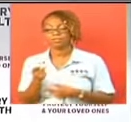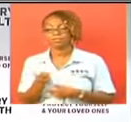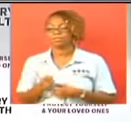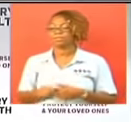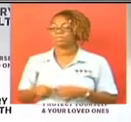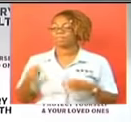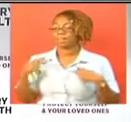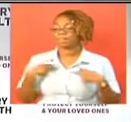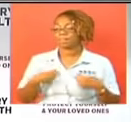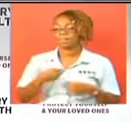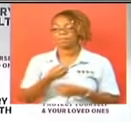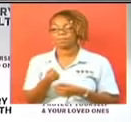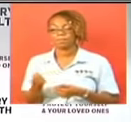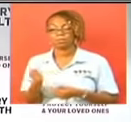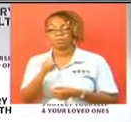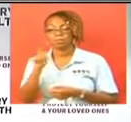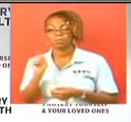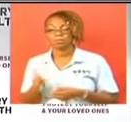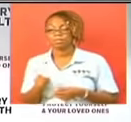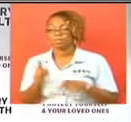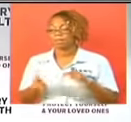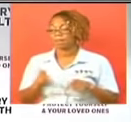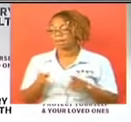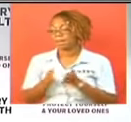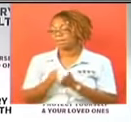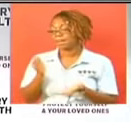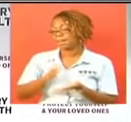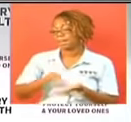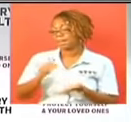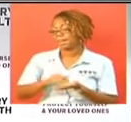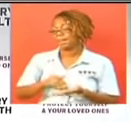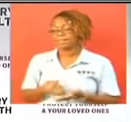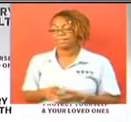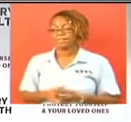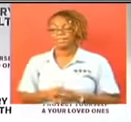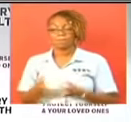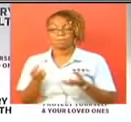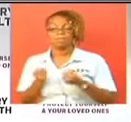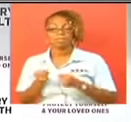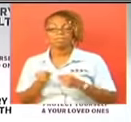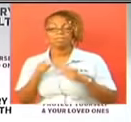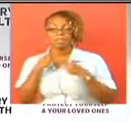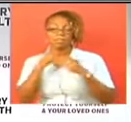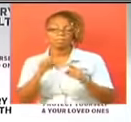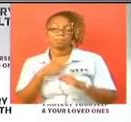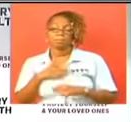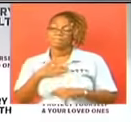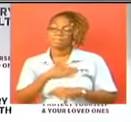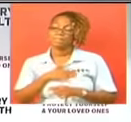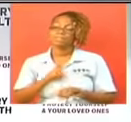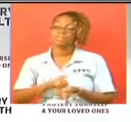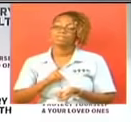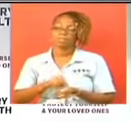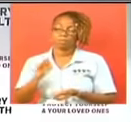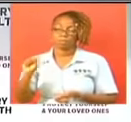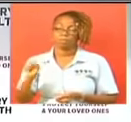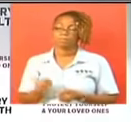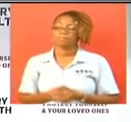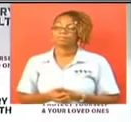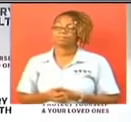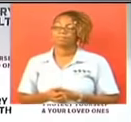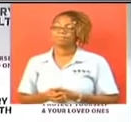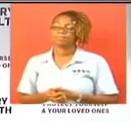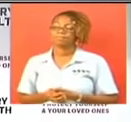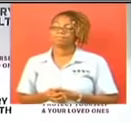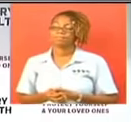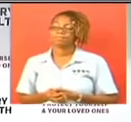questions from the public that we would like you to address. Persons have asked, now this is not me, Dr. Sergio Singh, do I need